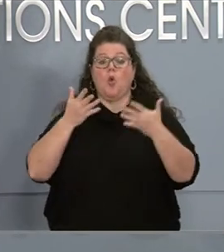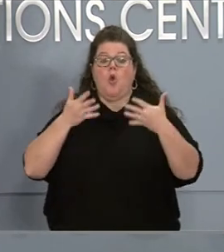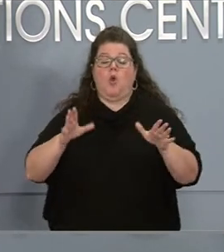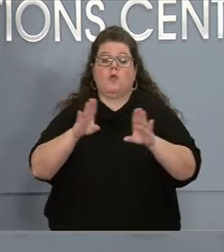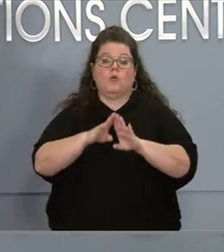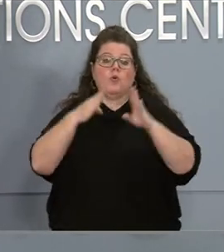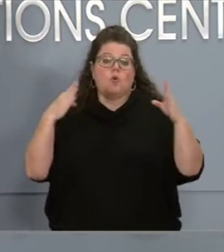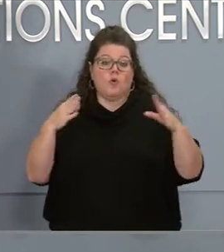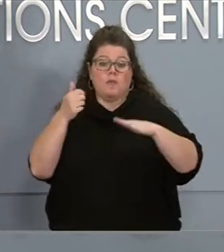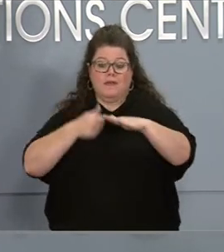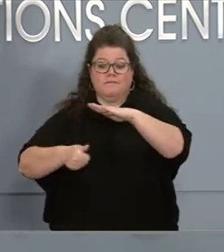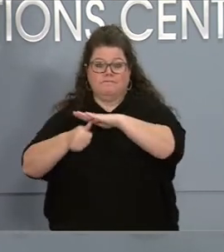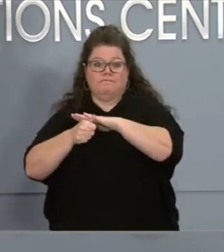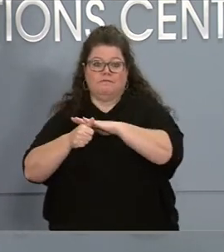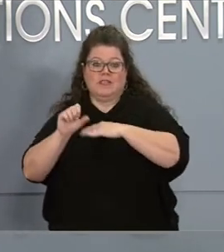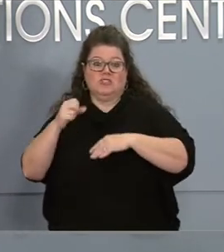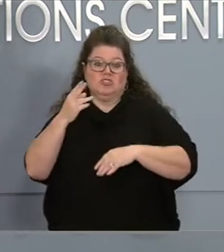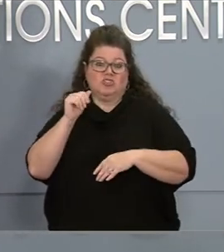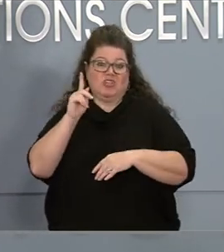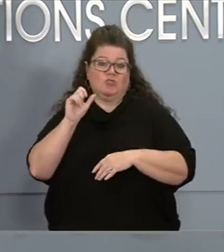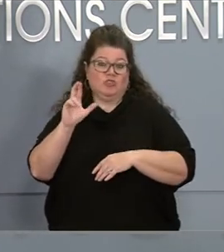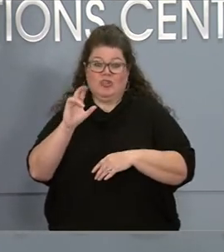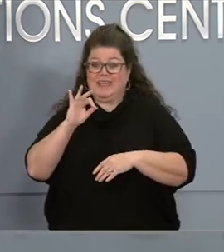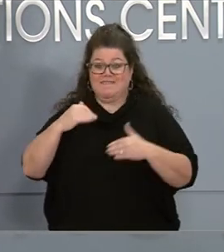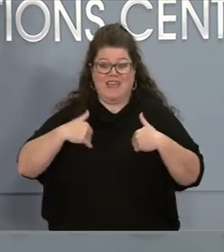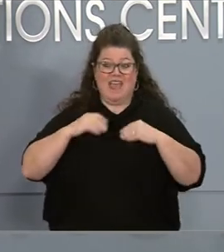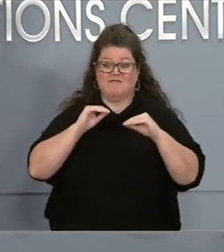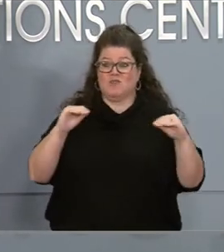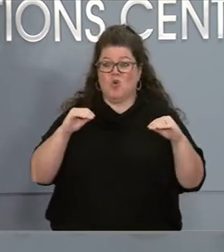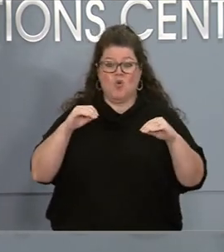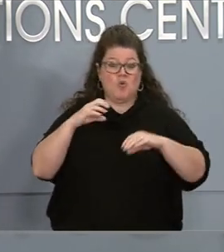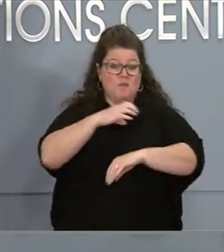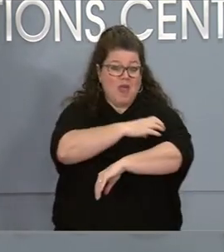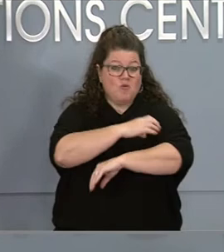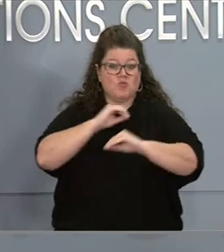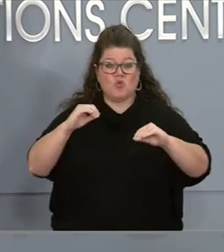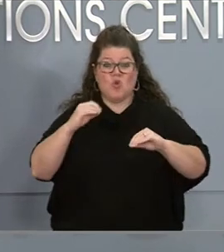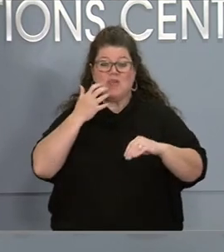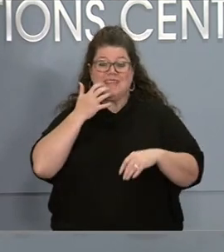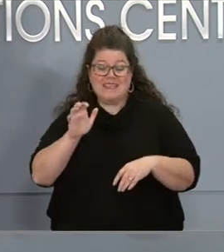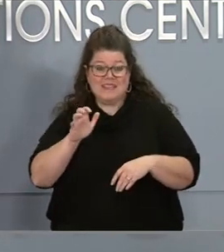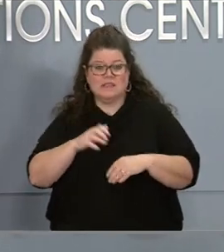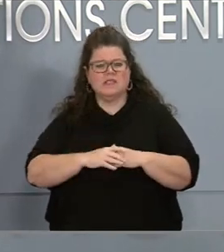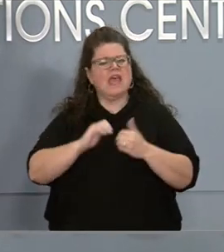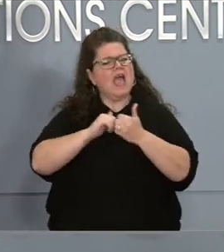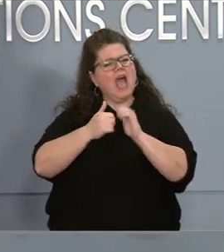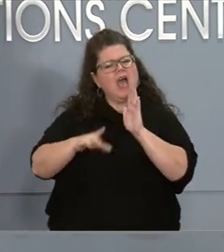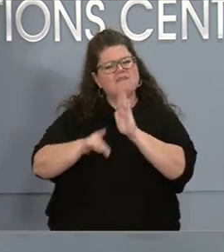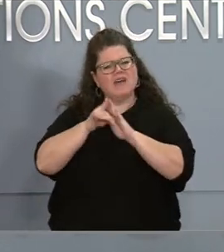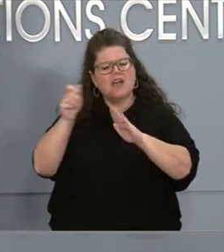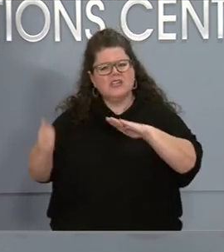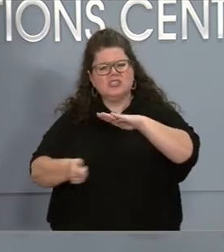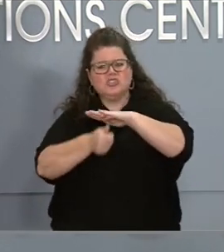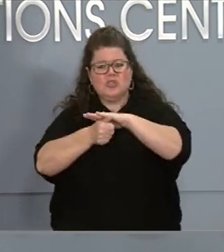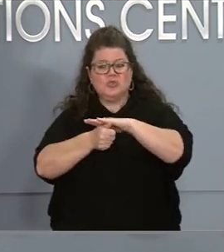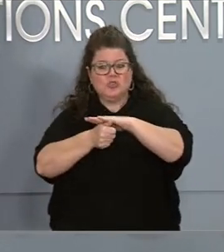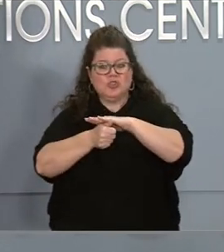for people who are without power and heat. You can find a listing of open shelters at